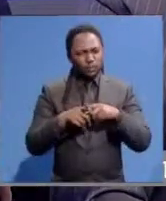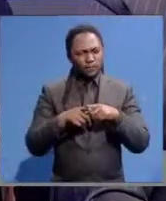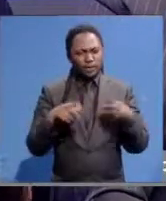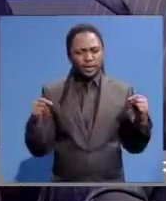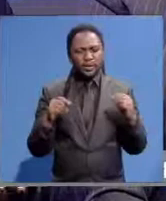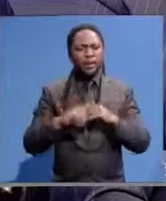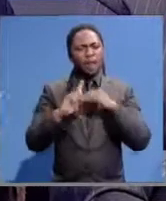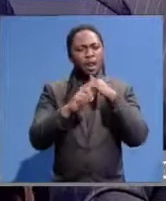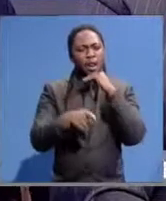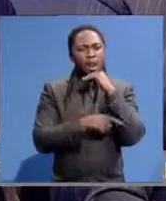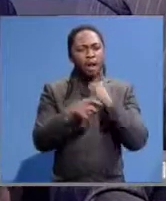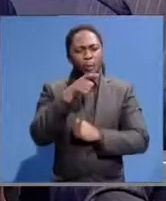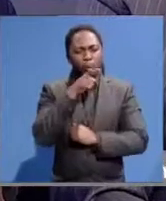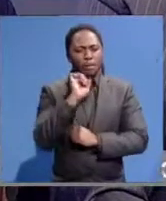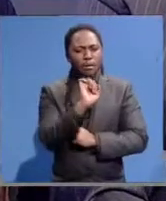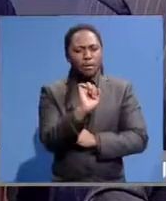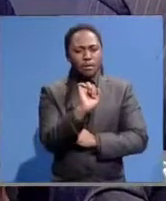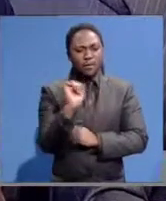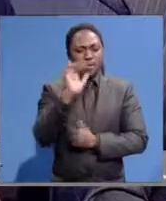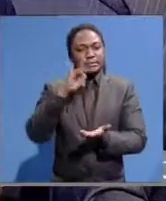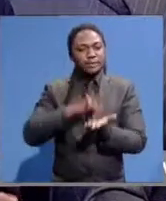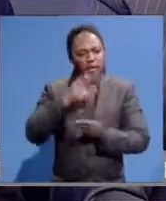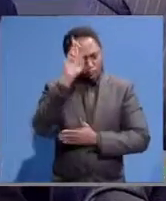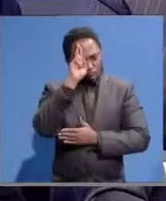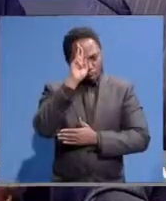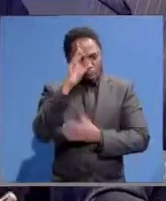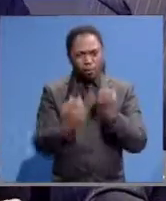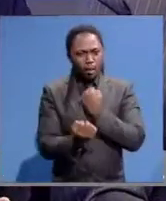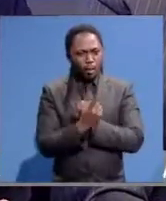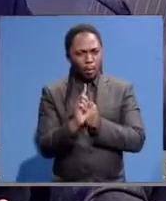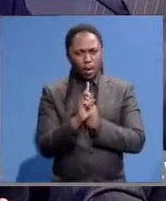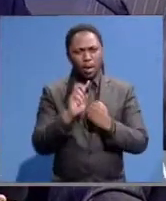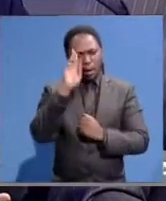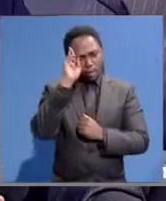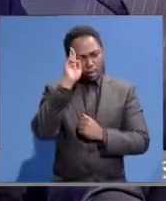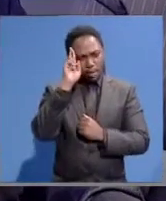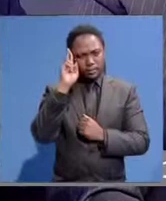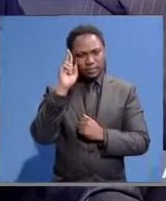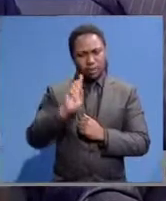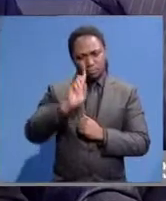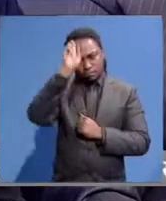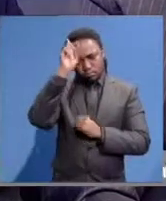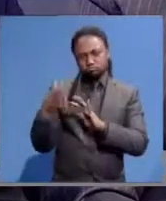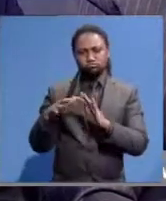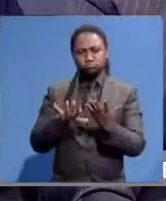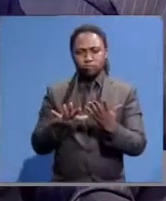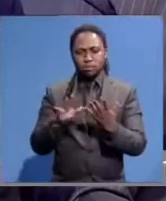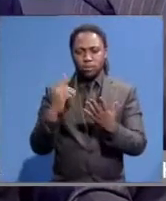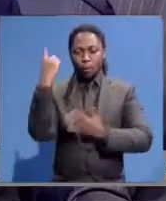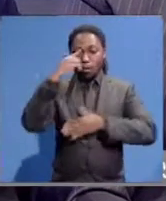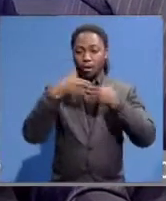final message to South Africans regarding the Centre of Memory? Like, I remember immediately after we heard of Madiba's passing, I spent the next day with you